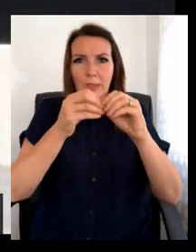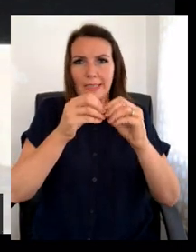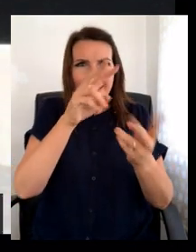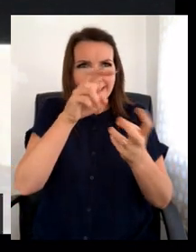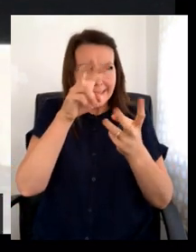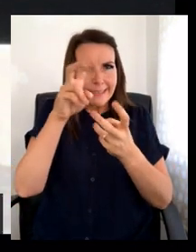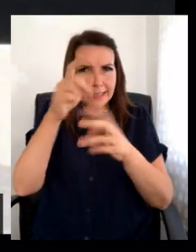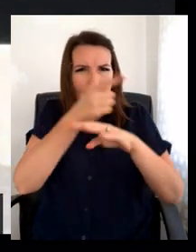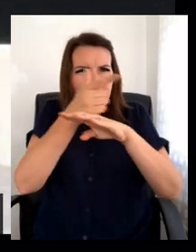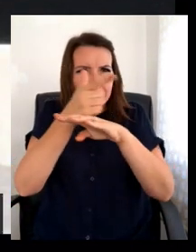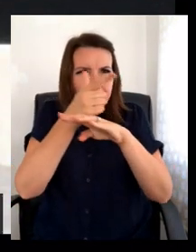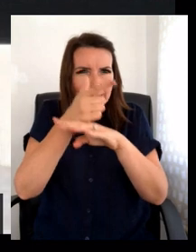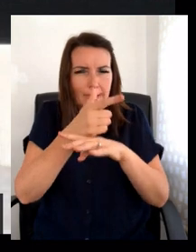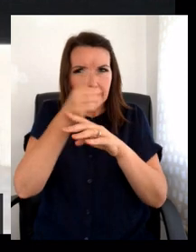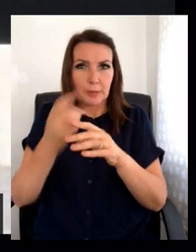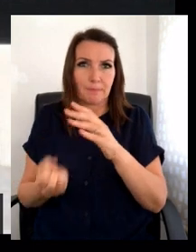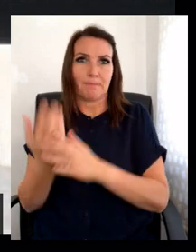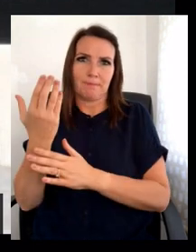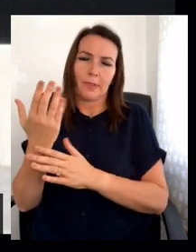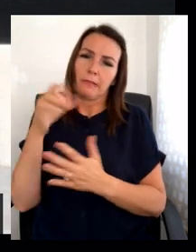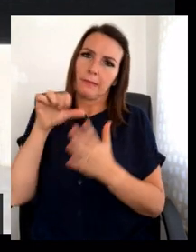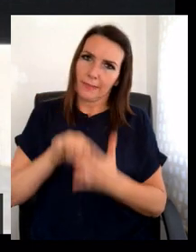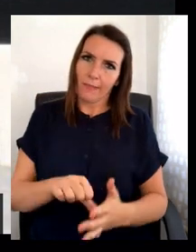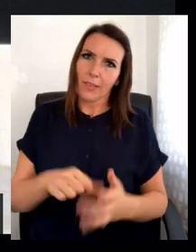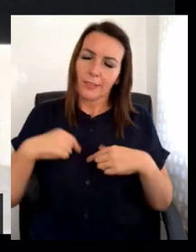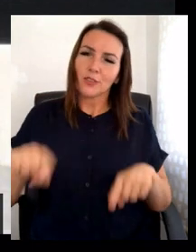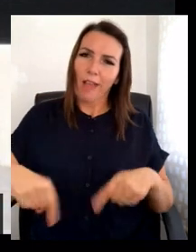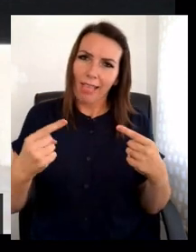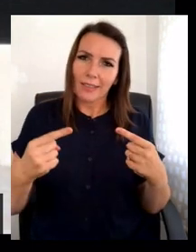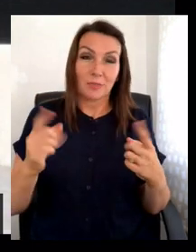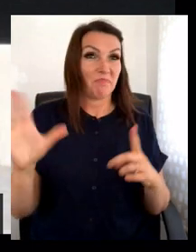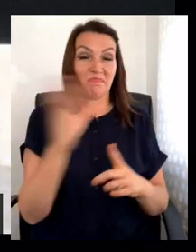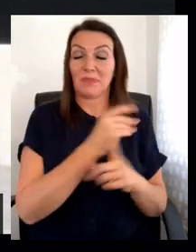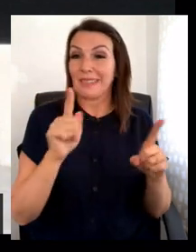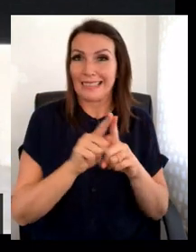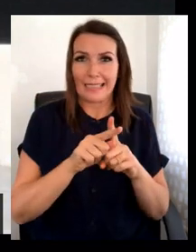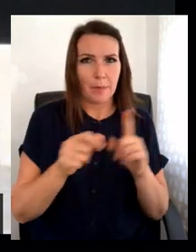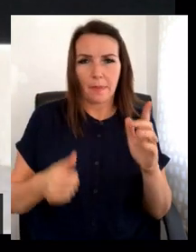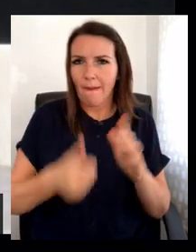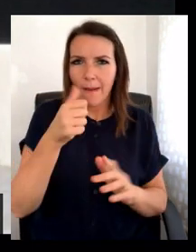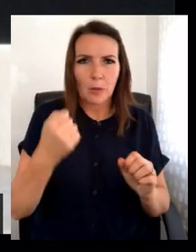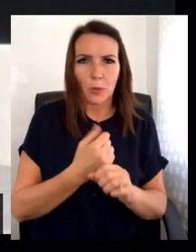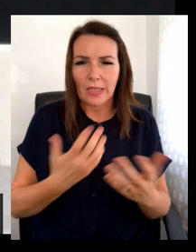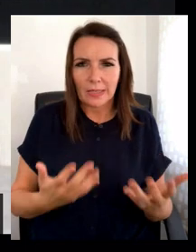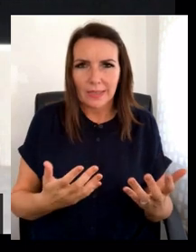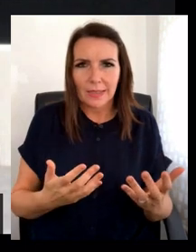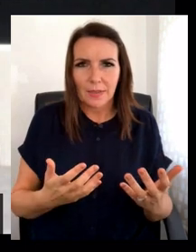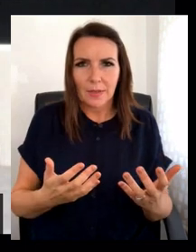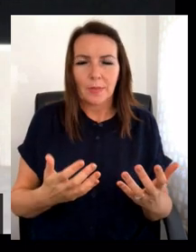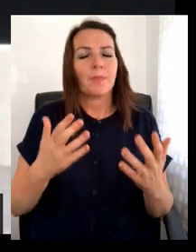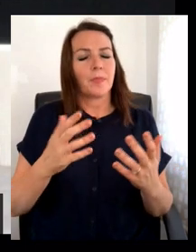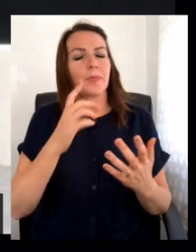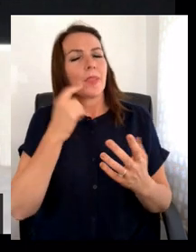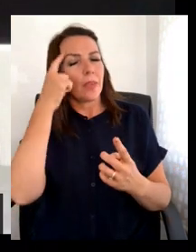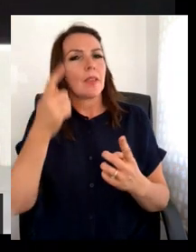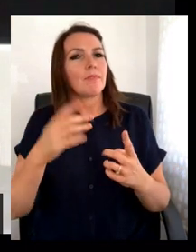yeah, it's difficult, but it's something that we're all having to work out at the moment. And I think it will create a kind of different